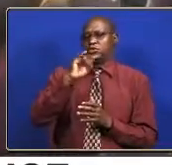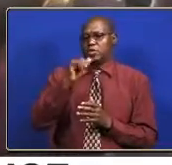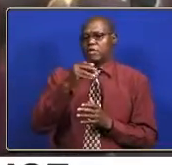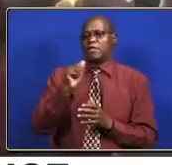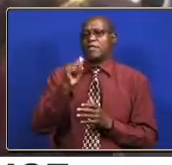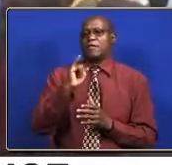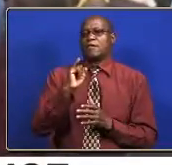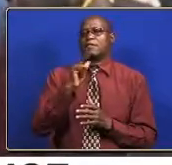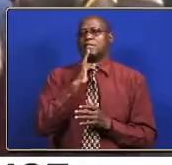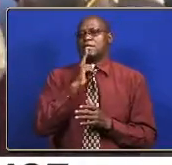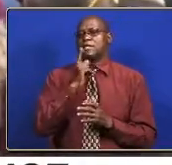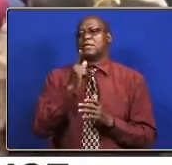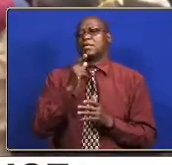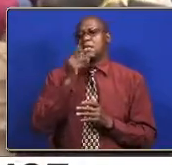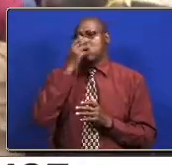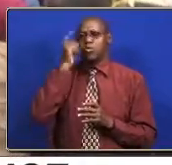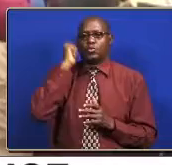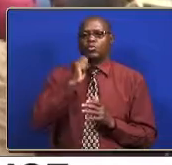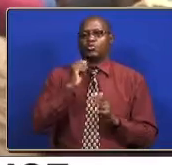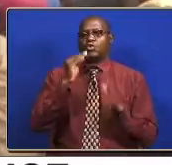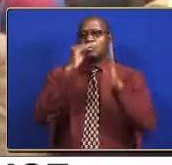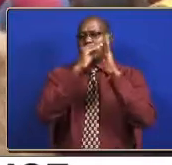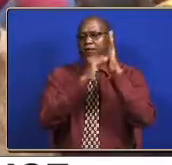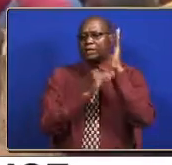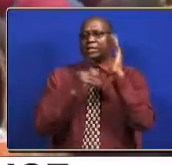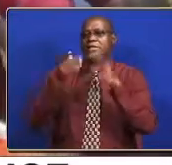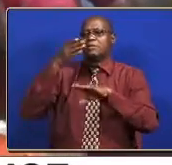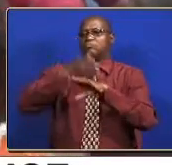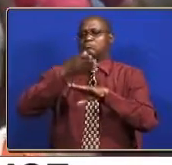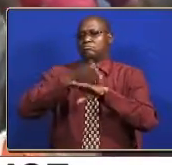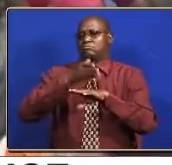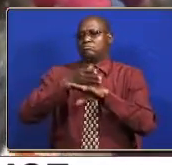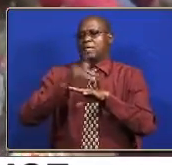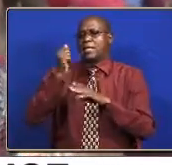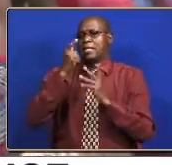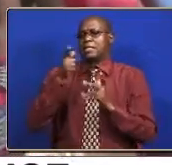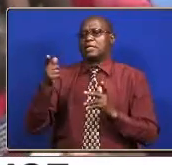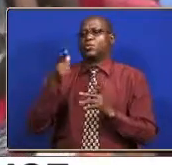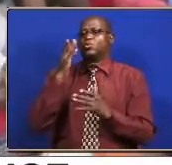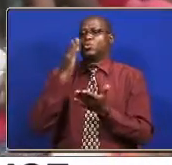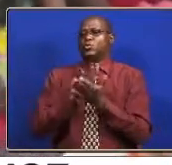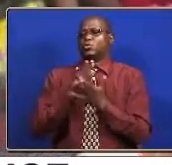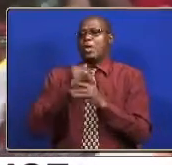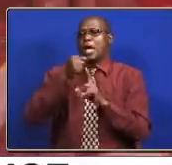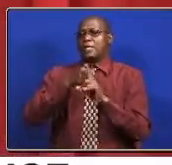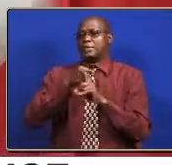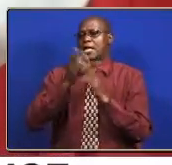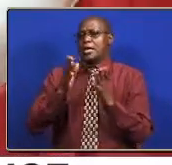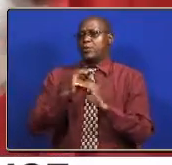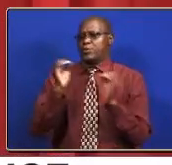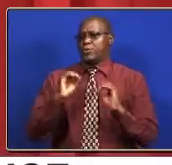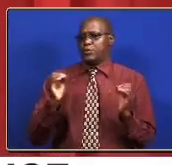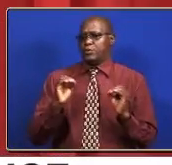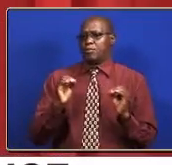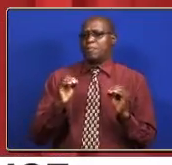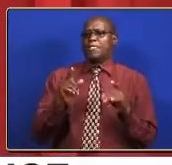his manifesto, saying he is deceiving Kenyans as he is not a true hustler and his agenda for Kenya is not realistic. The